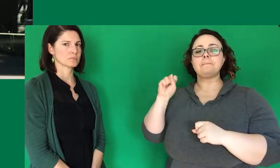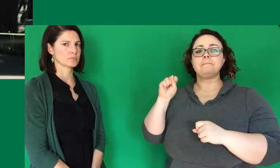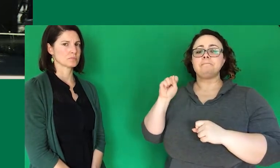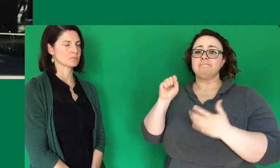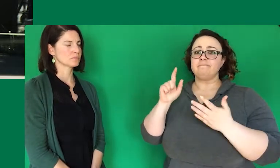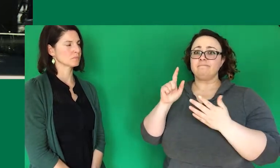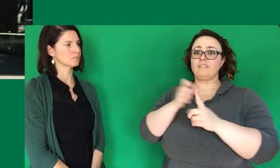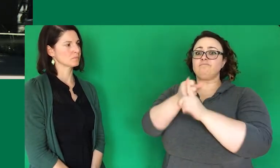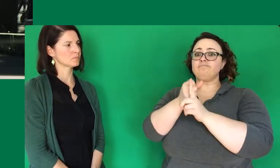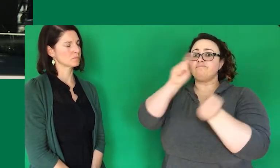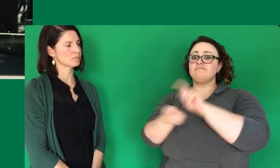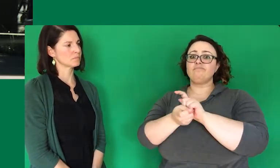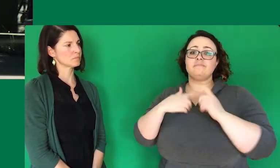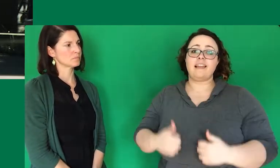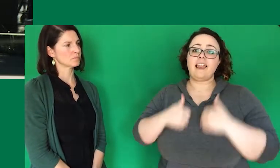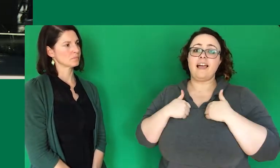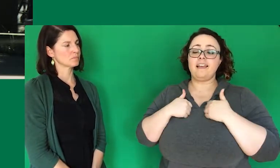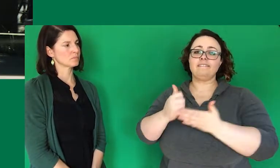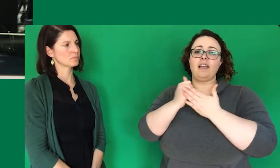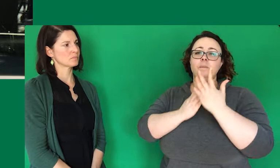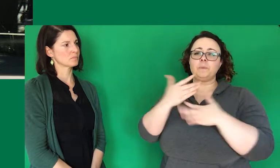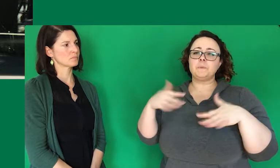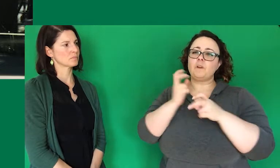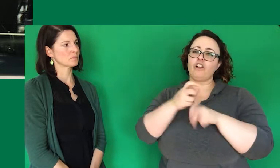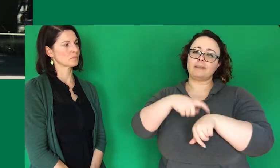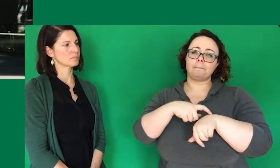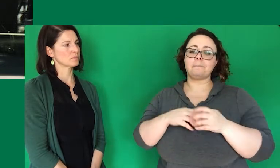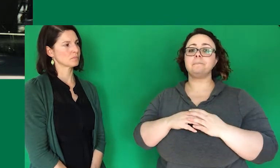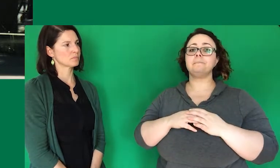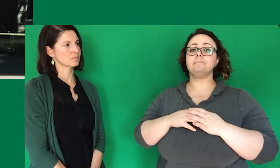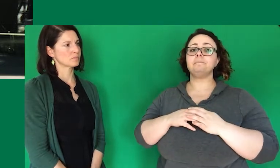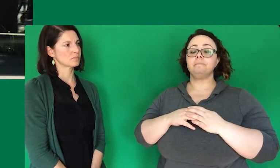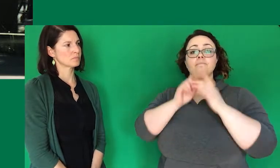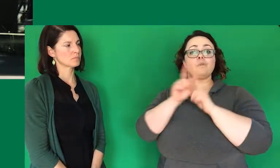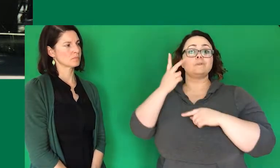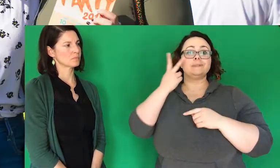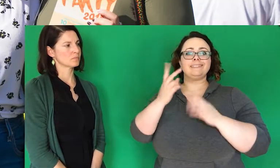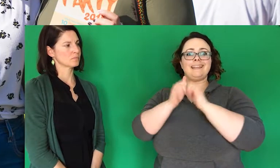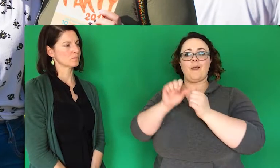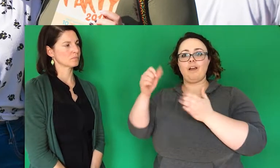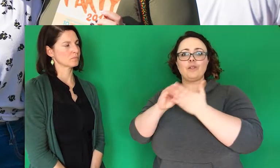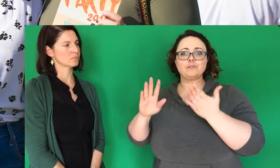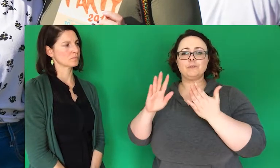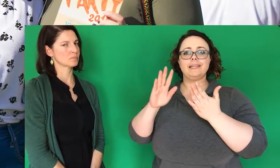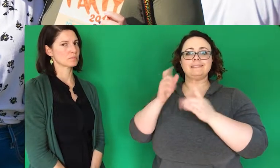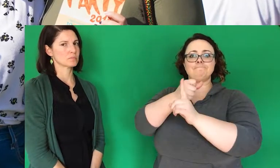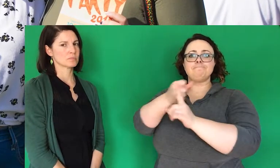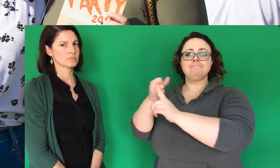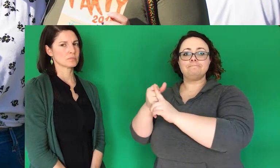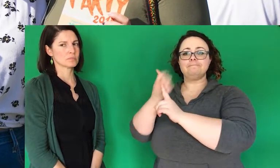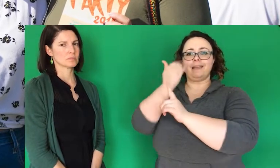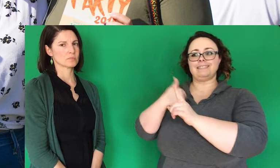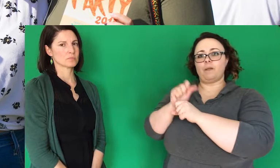memorial scholarship that made a really dramatic impact on my life and really helped me get through a difficult point. I've seen the impact that it can